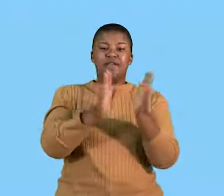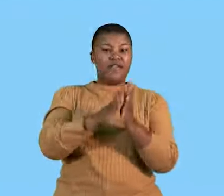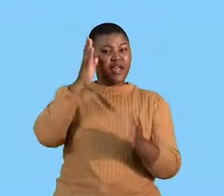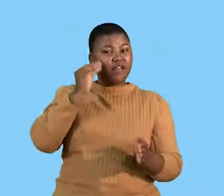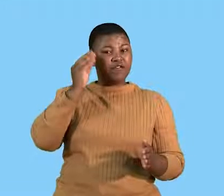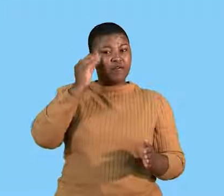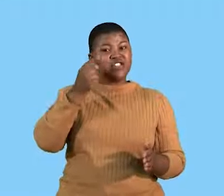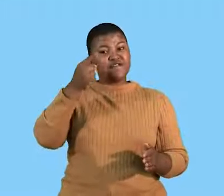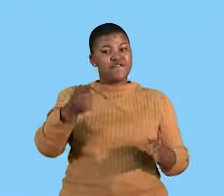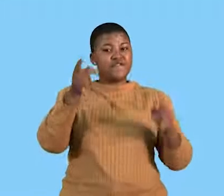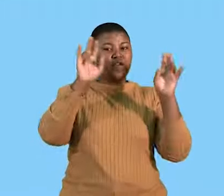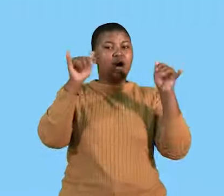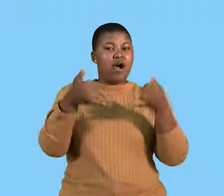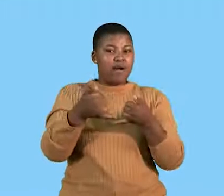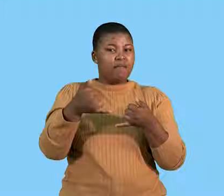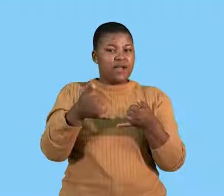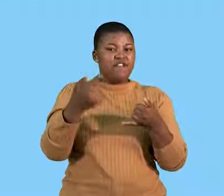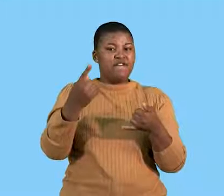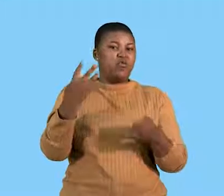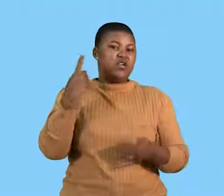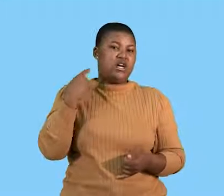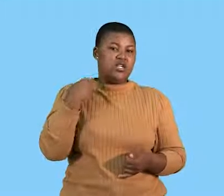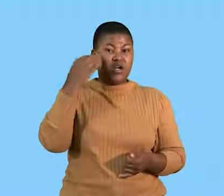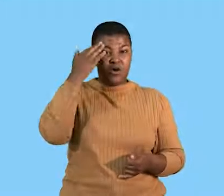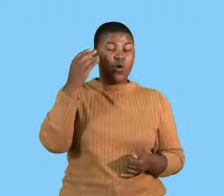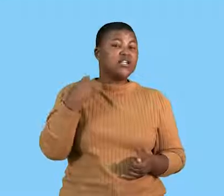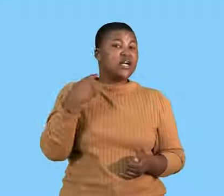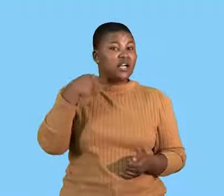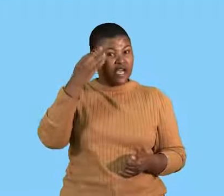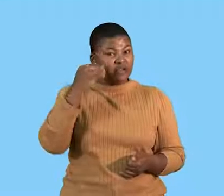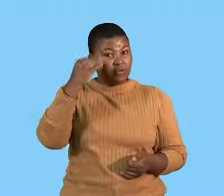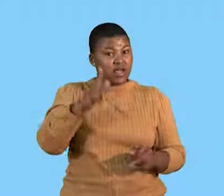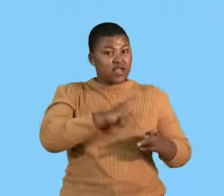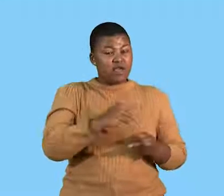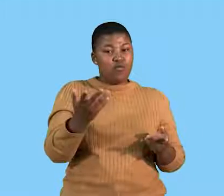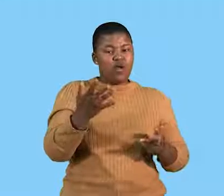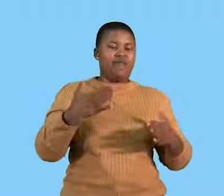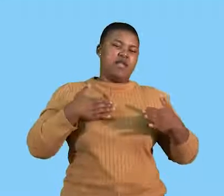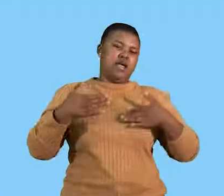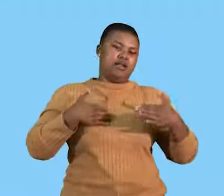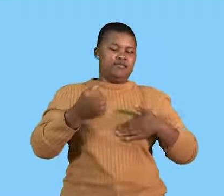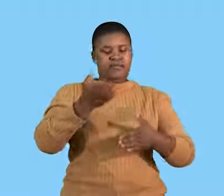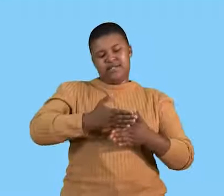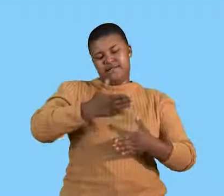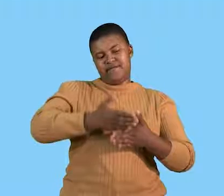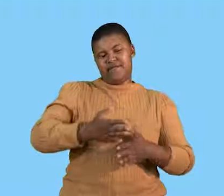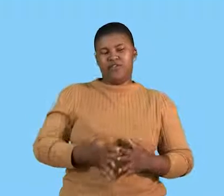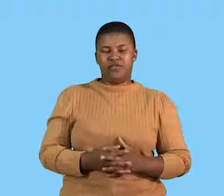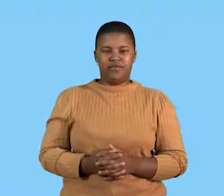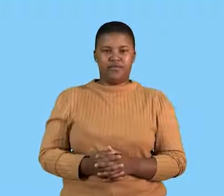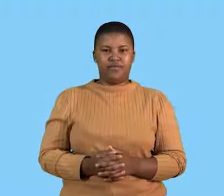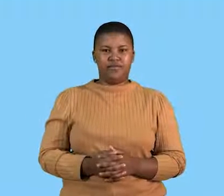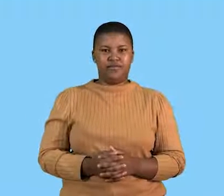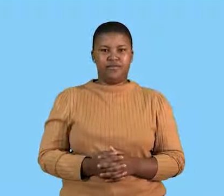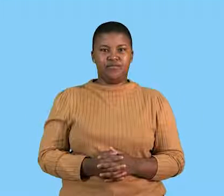company data and information. So we know data information is dealt with by